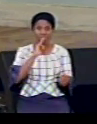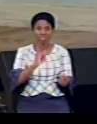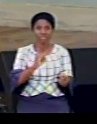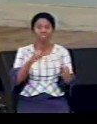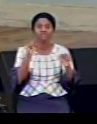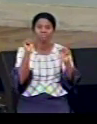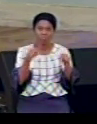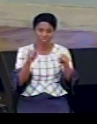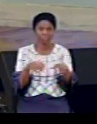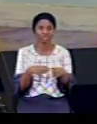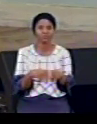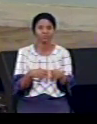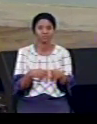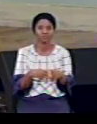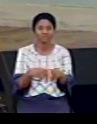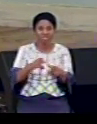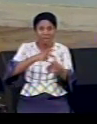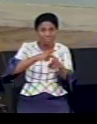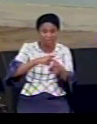practical,